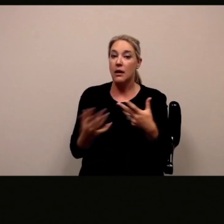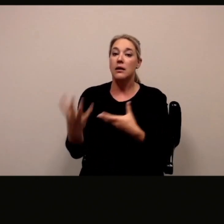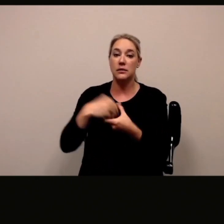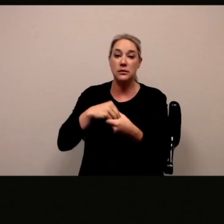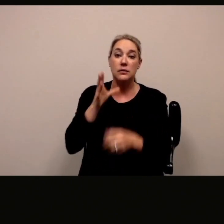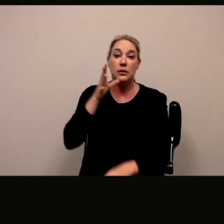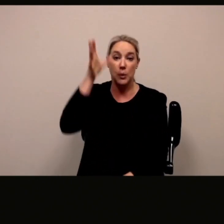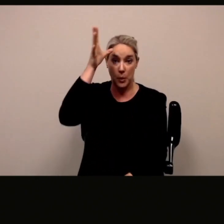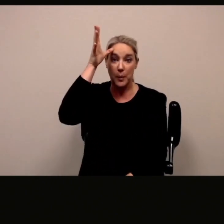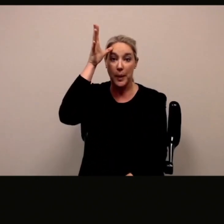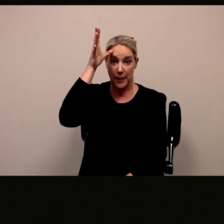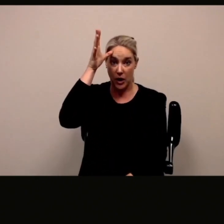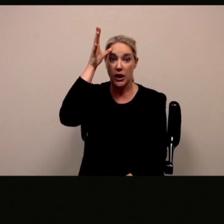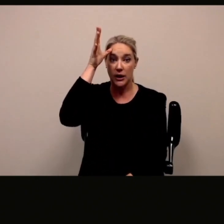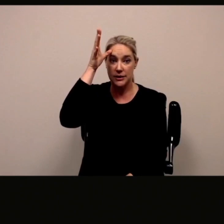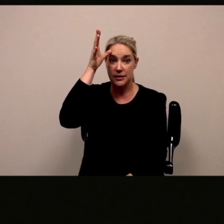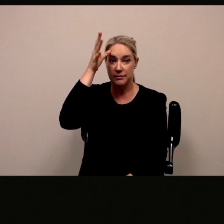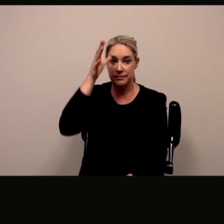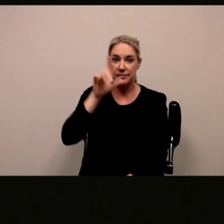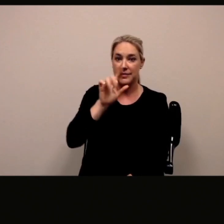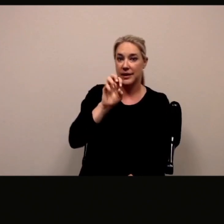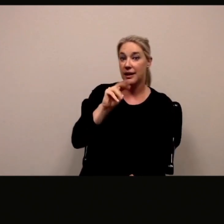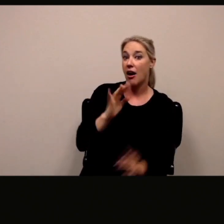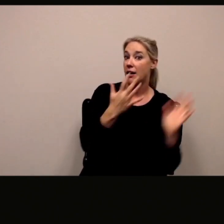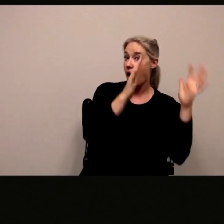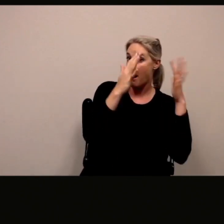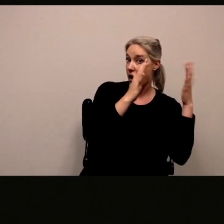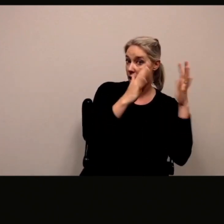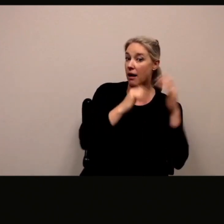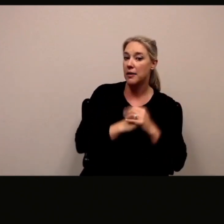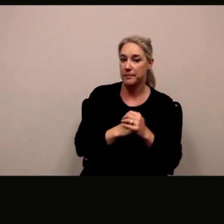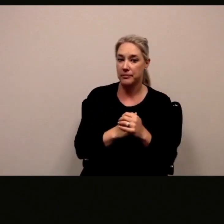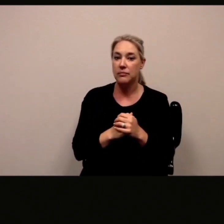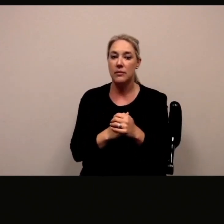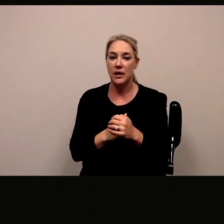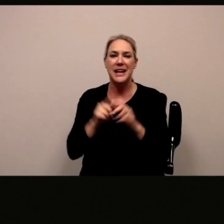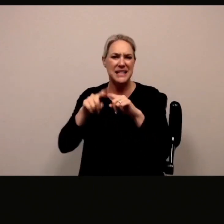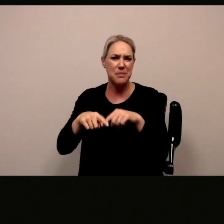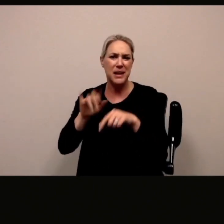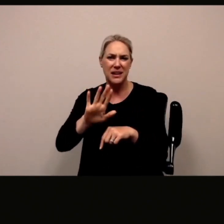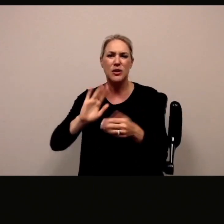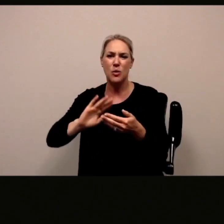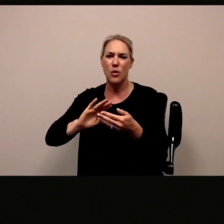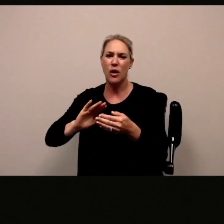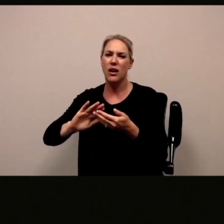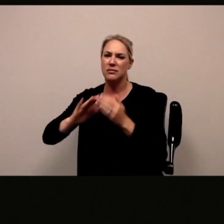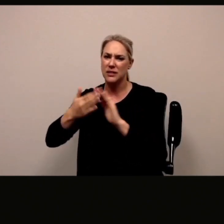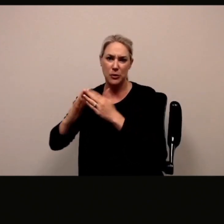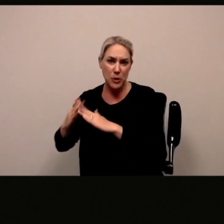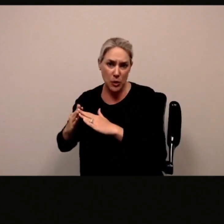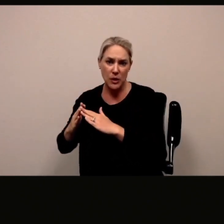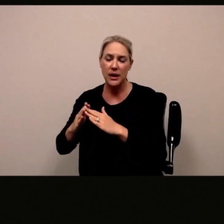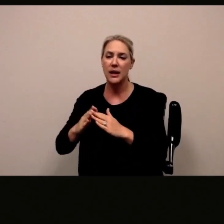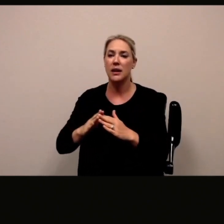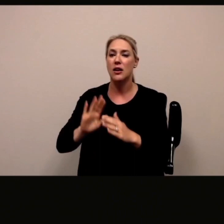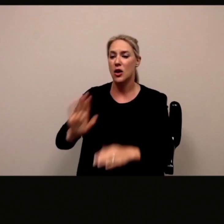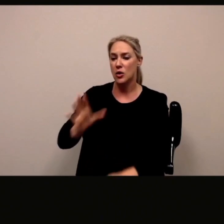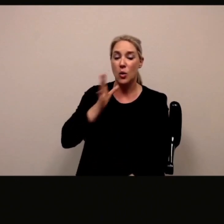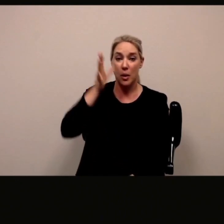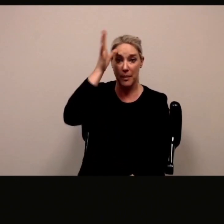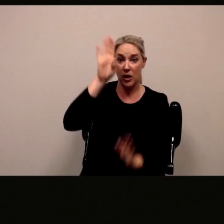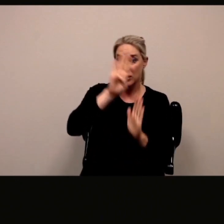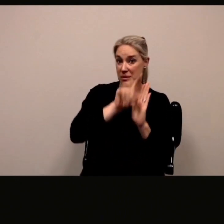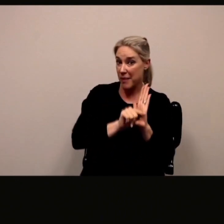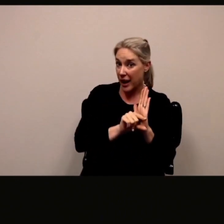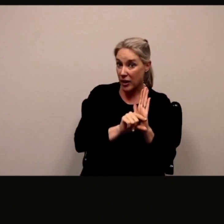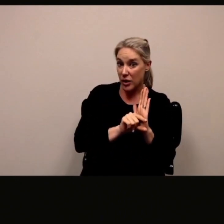can. A lot of them, depending on what neighborhood you are in, what background your parents have, they might not